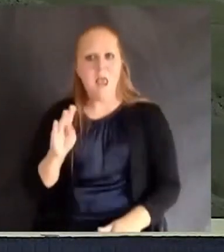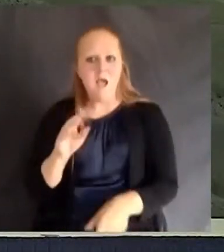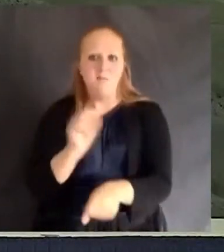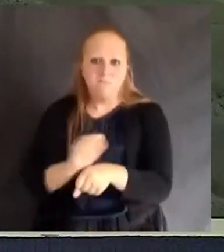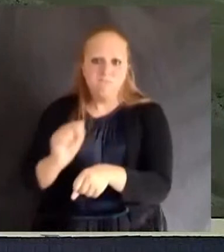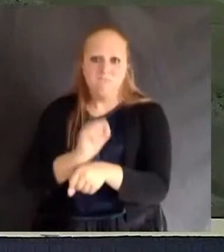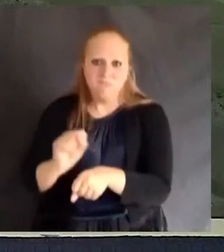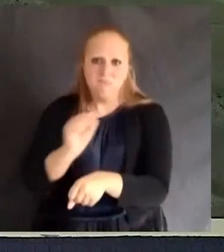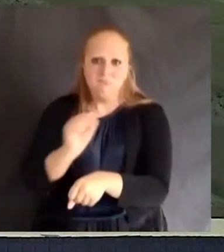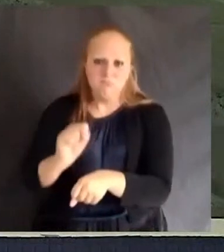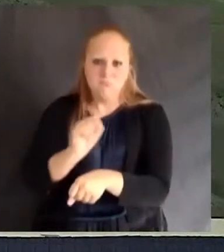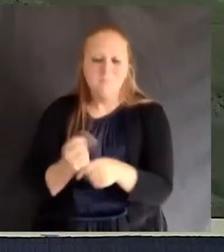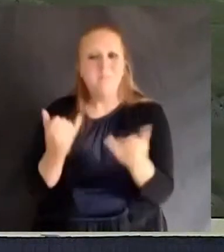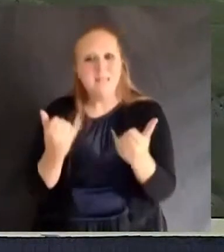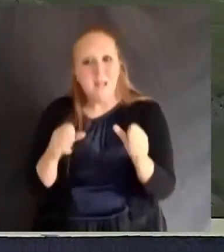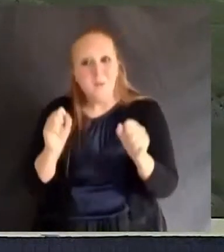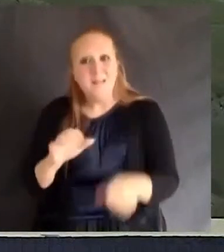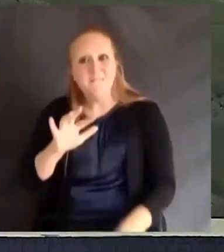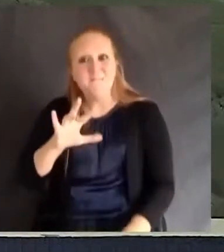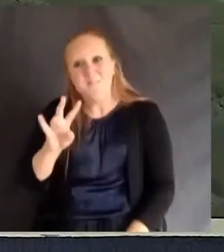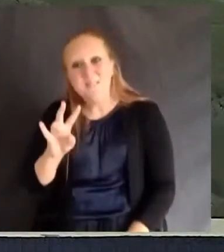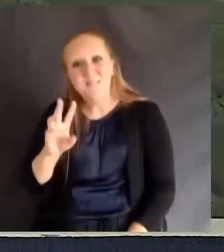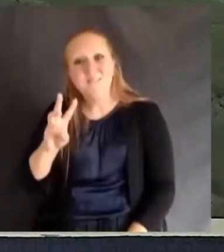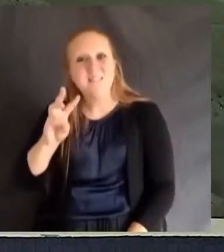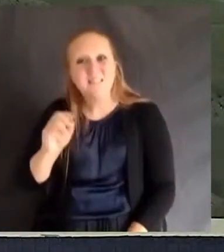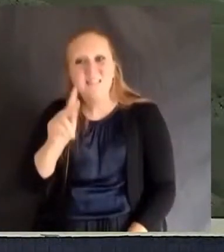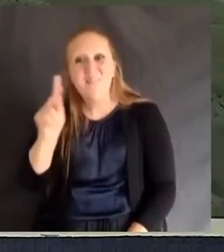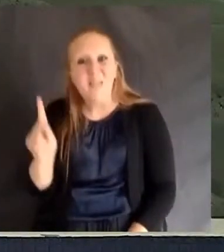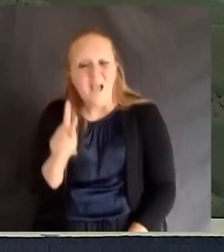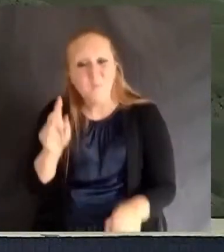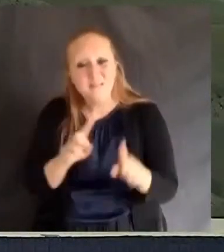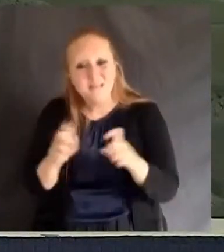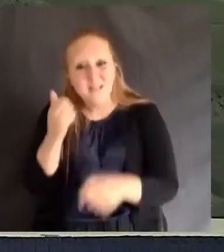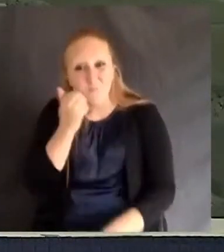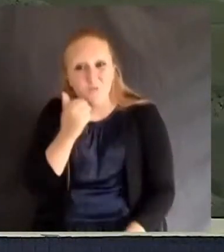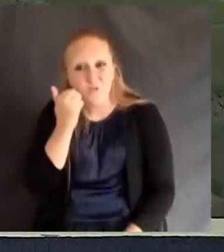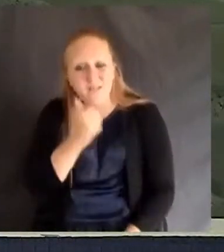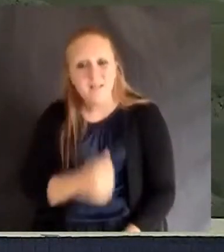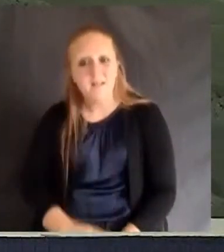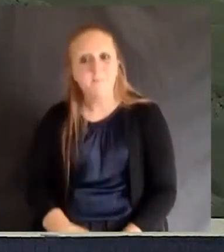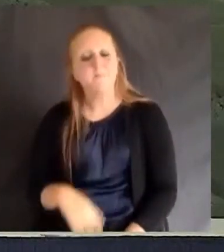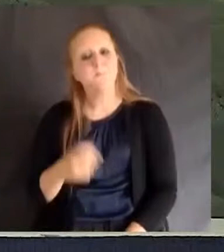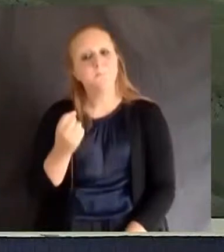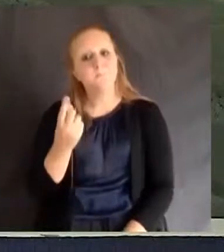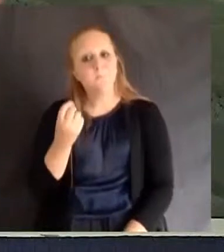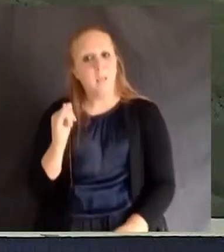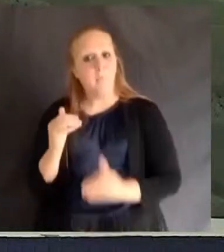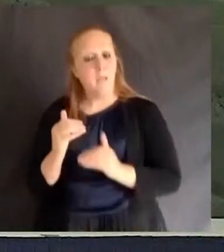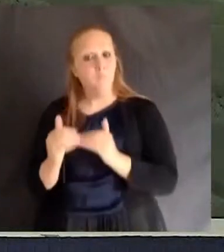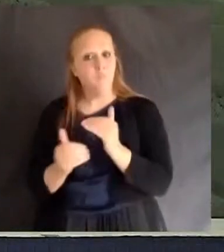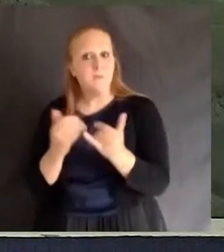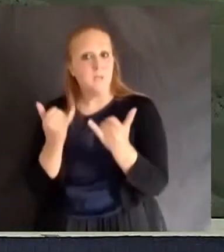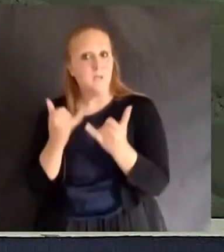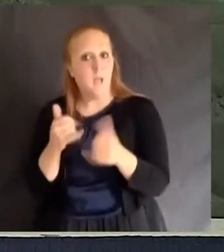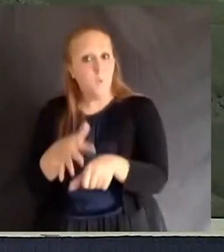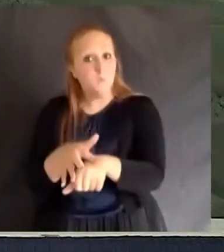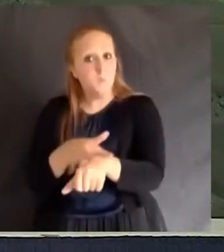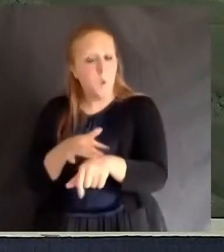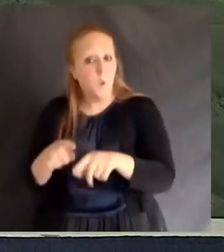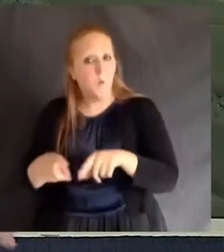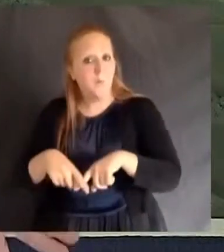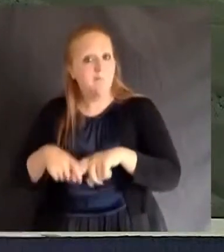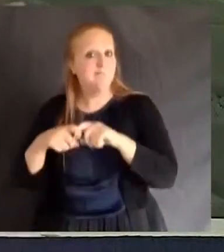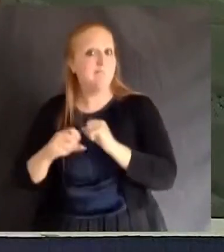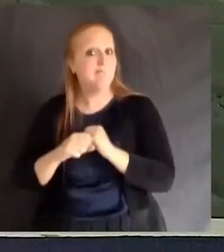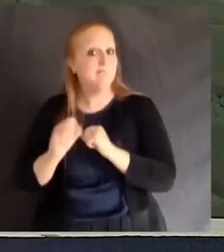what the national labs say is that this slowdown in the processing is temporary, and they